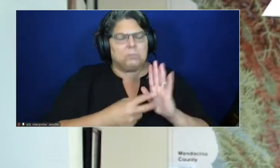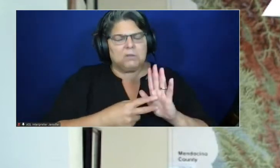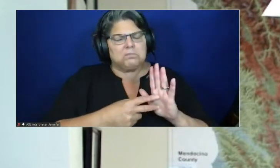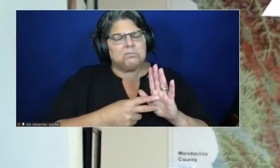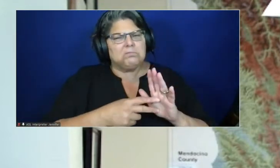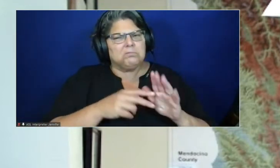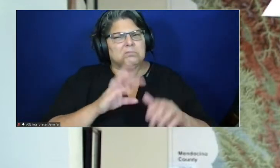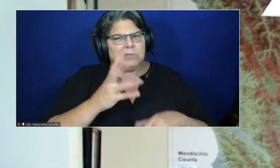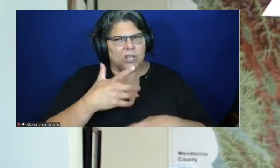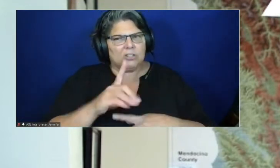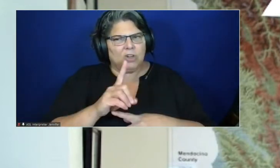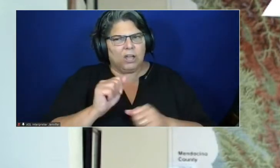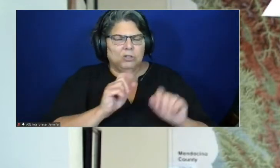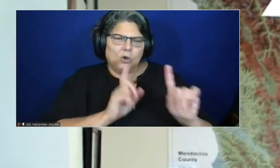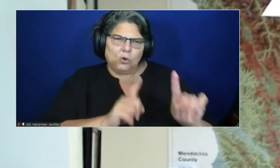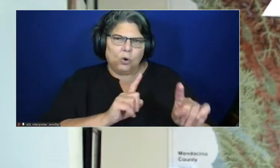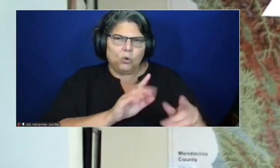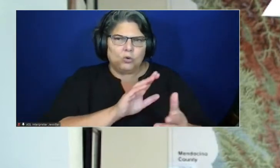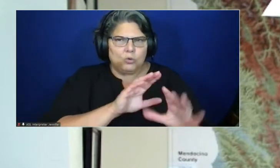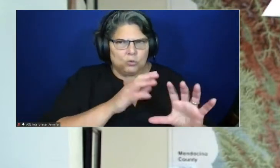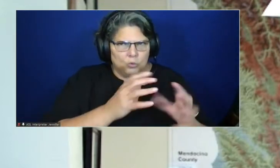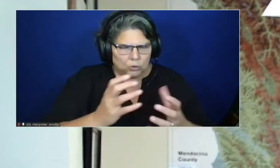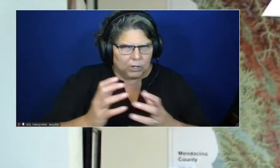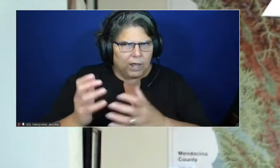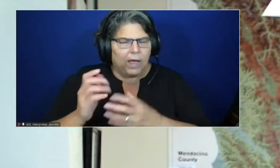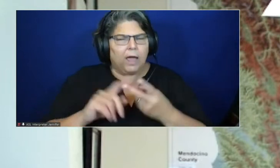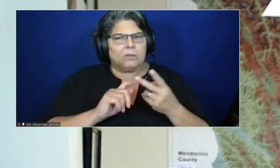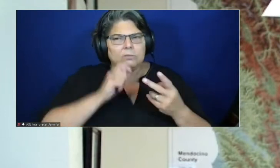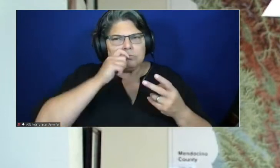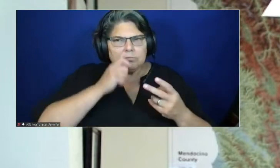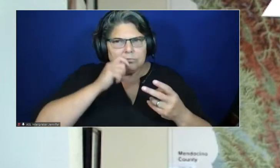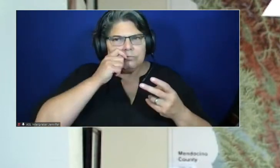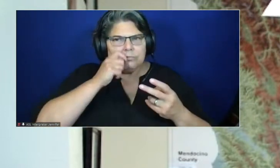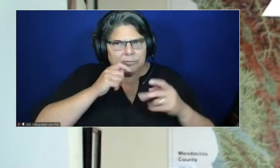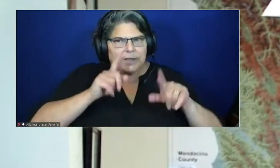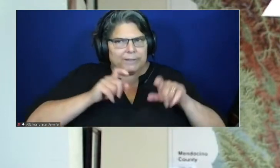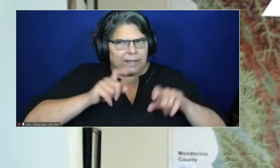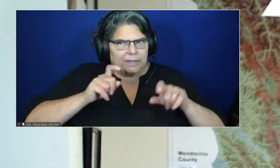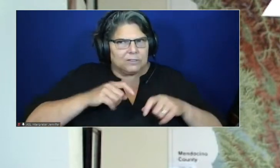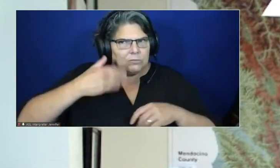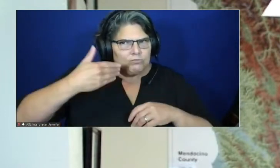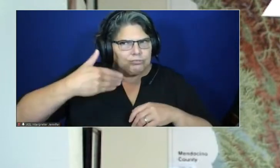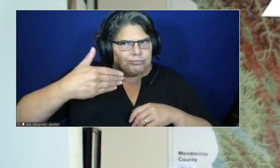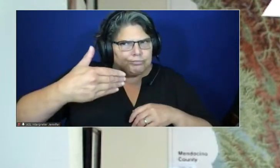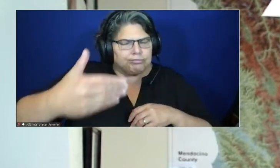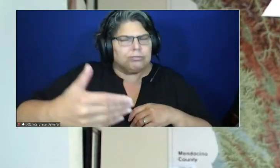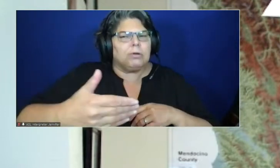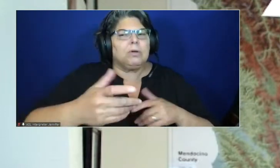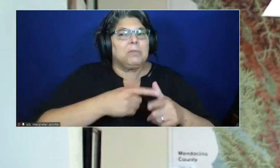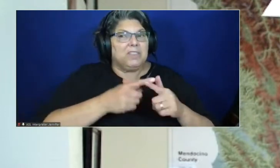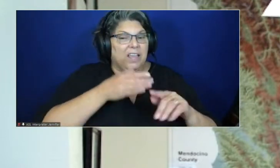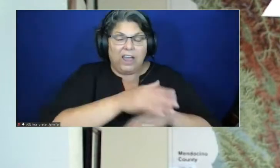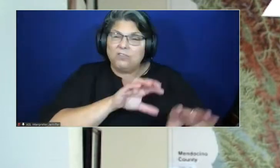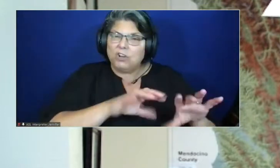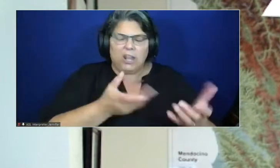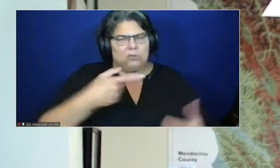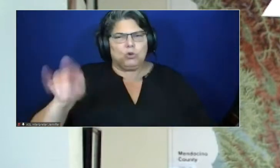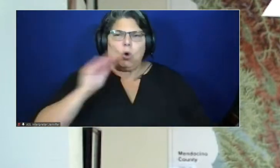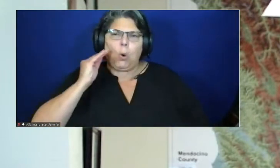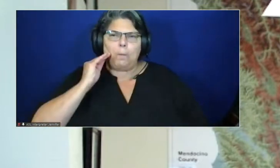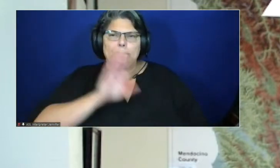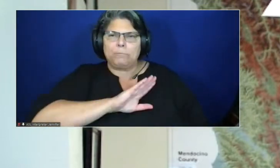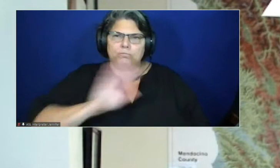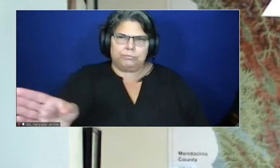class and they're tested on a regular basis. But after class, they go home and they're basically in quarantine. And